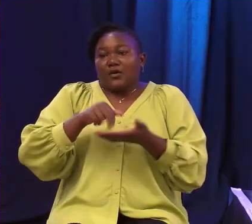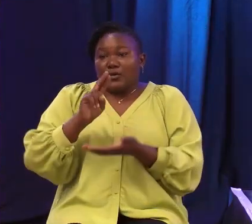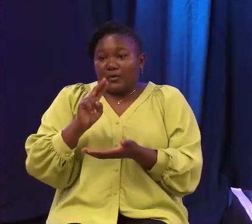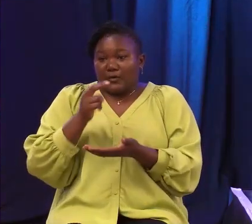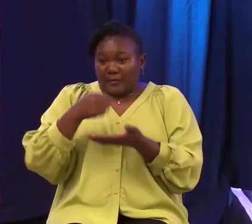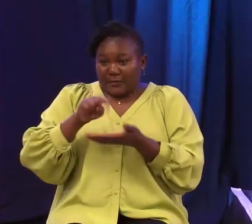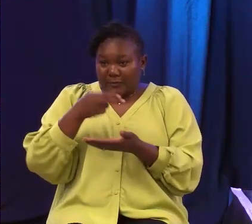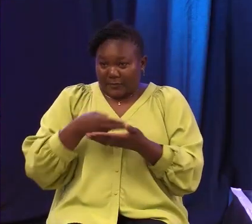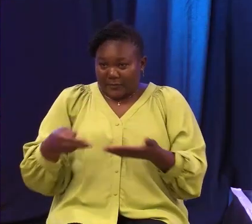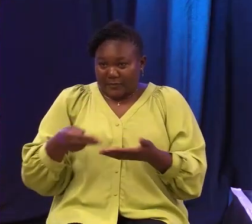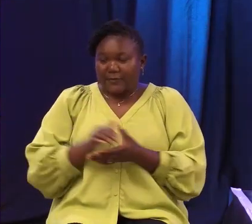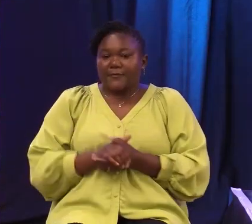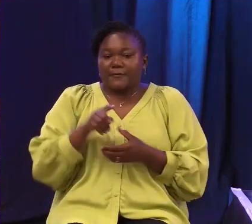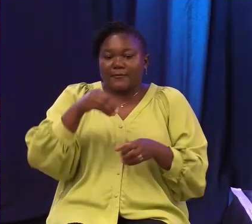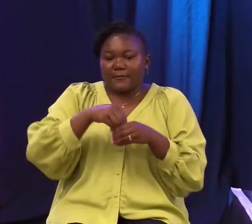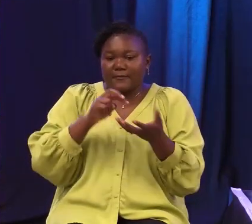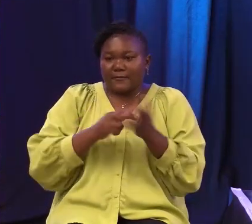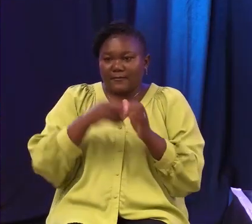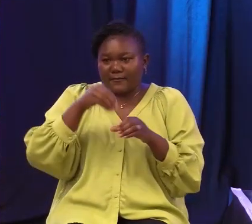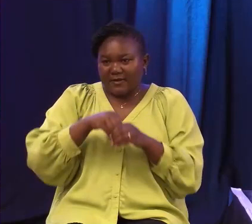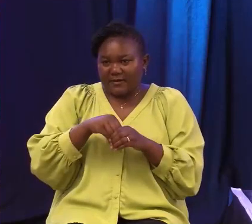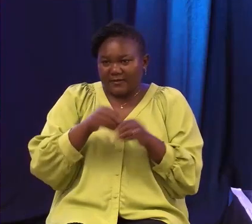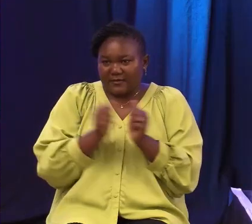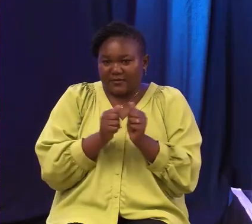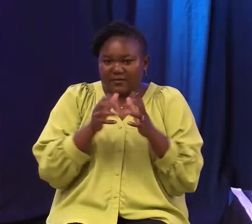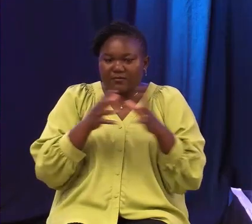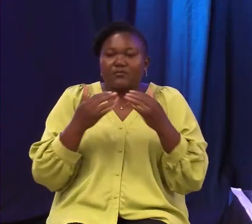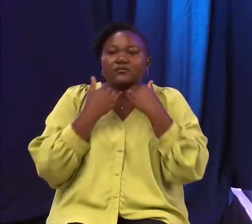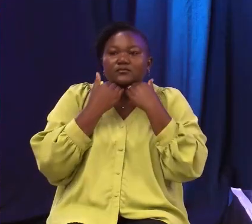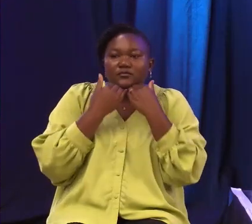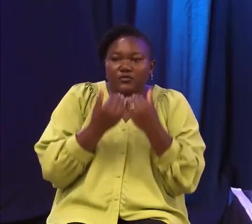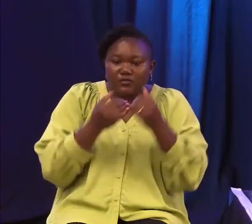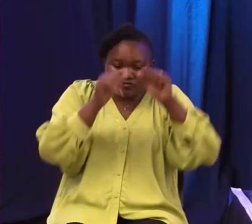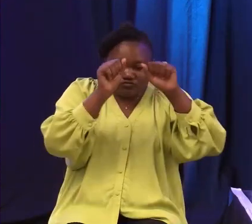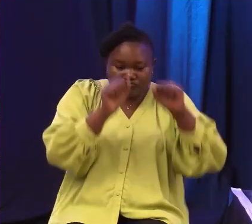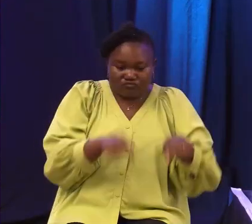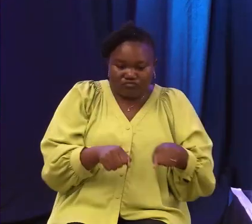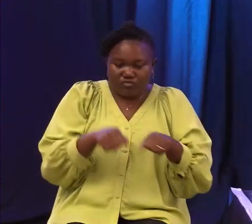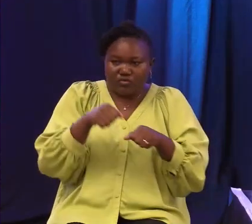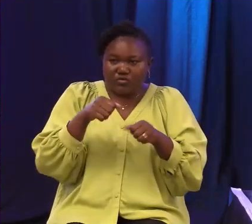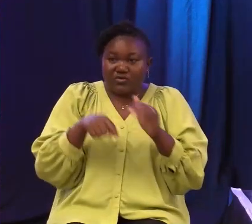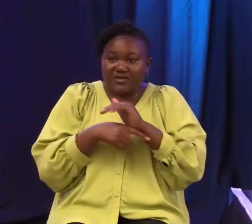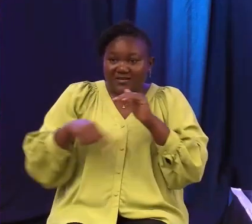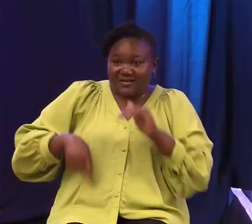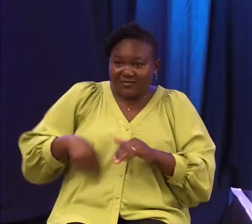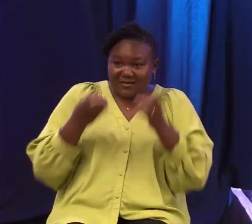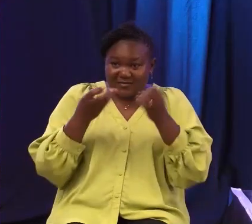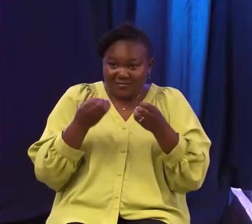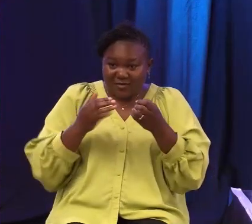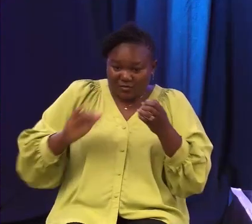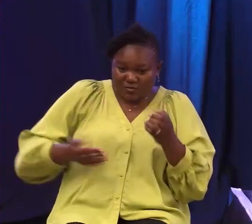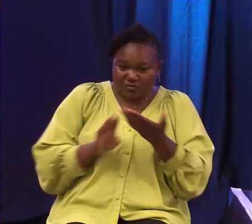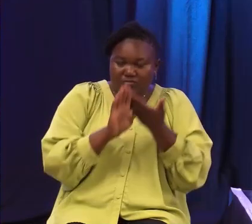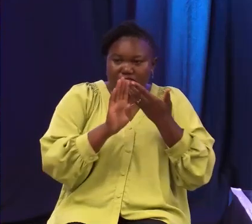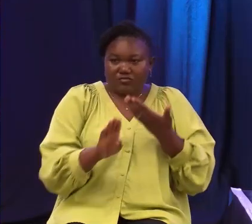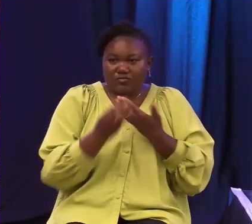Rights of the Child is an important agreement by countries who have promised to protect children's rights,